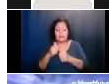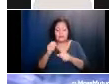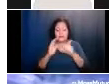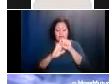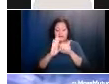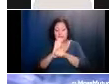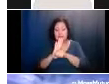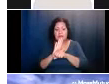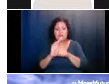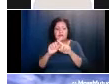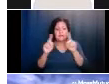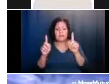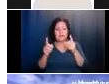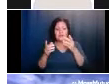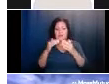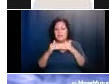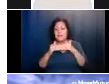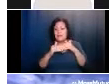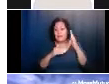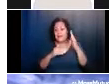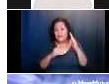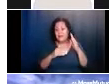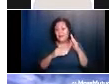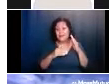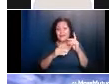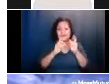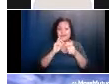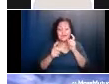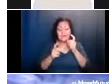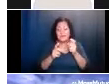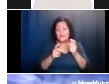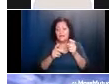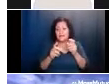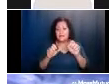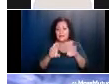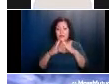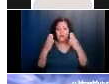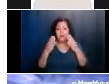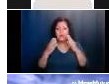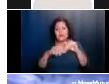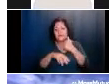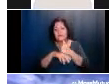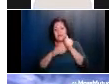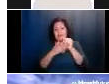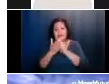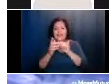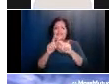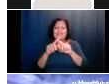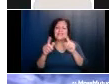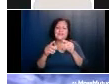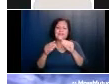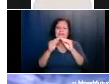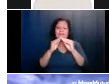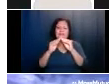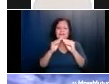minimum contributions to open the account, as well as different maintenance fees. So it's important, I think, to